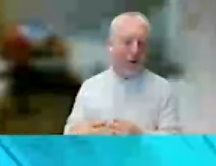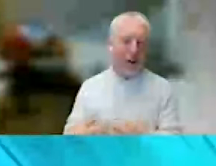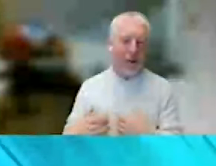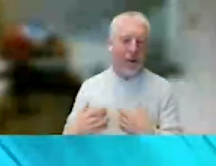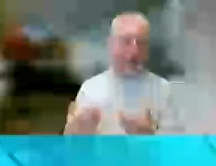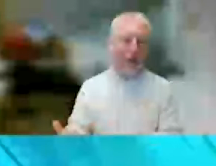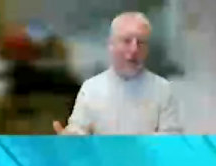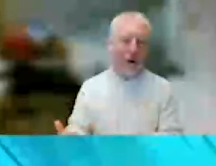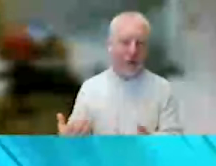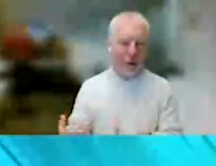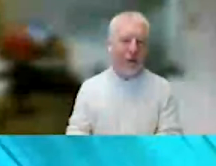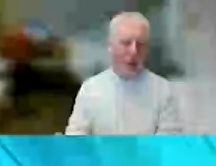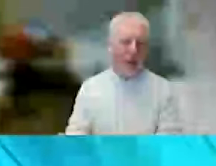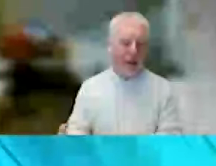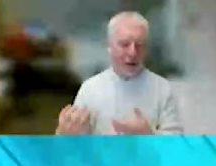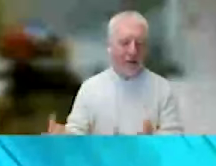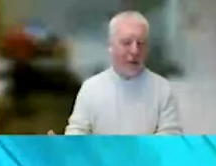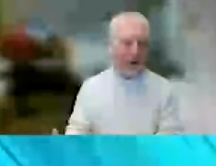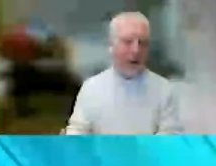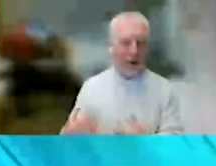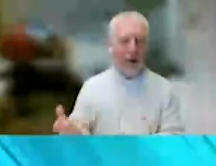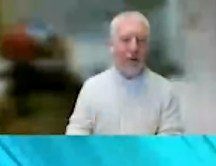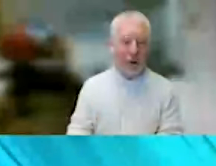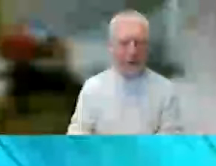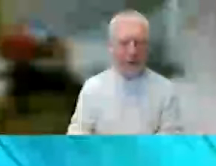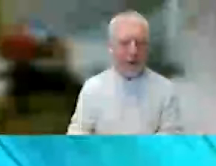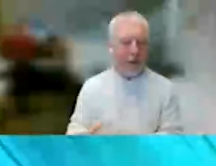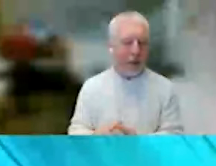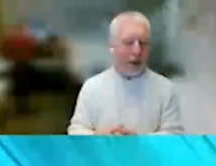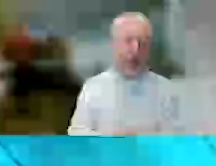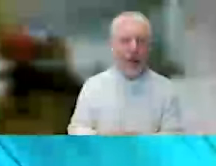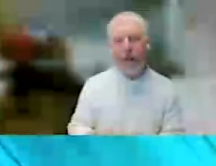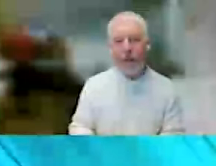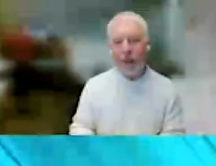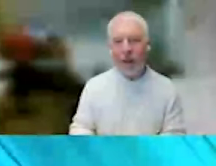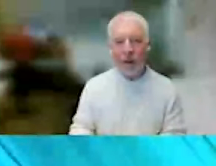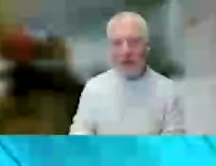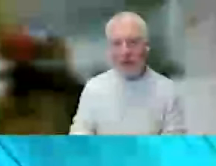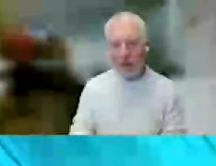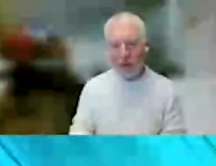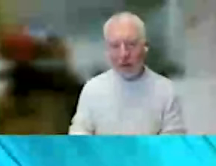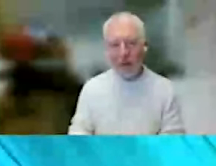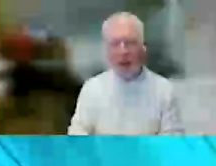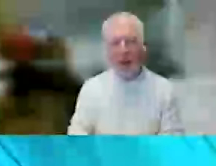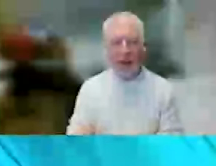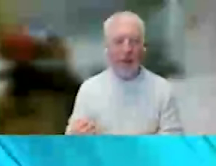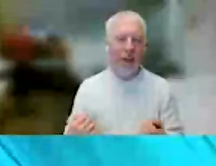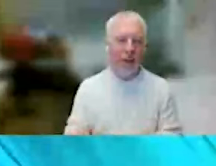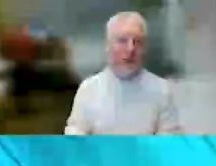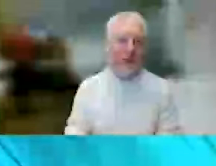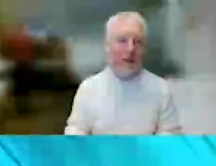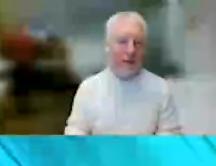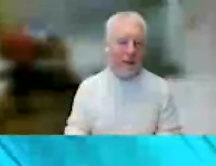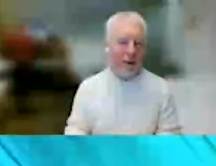of the course, he takes students out to the forest and shows them the plant and gives a short lecture in the forest. But taking notes in the forest is challenging, and he has a lot